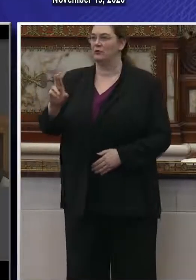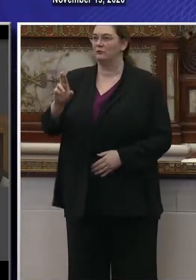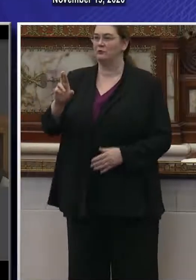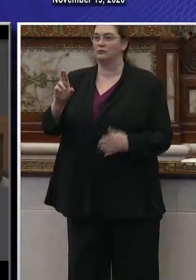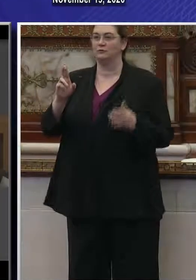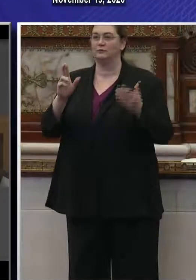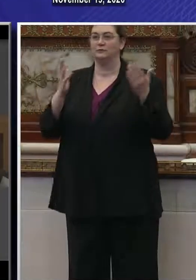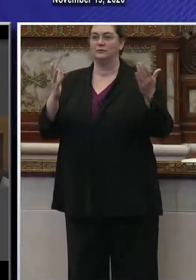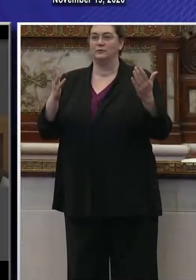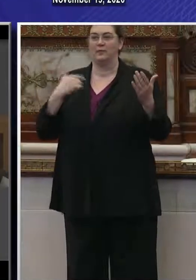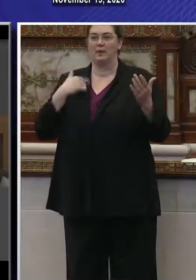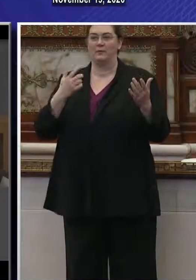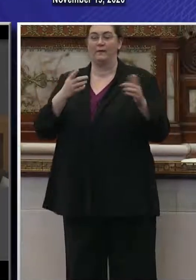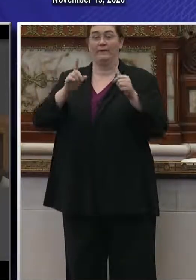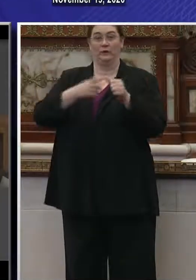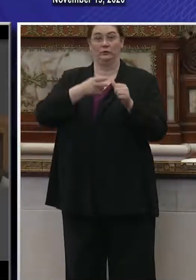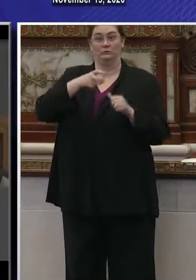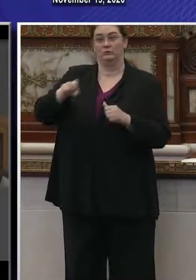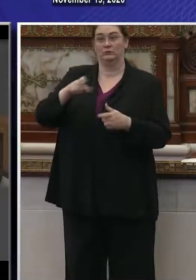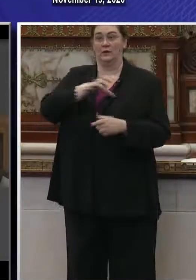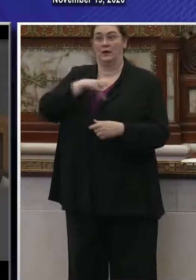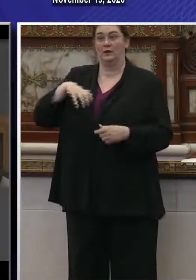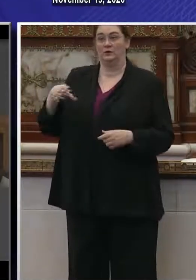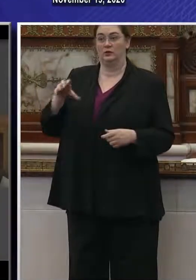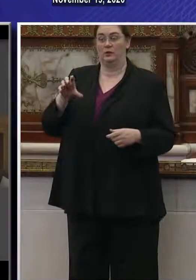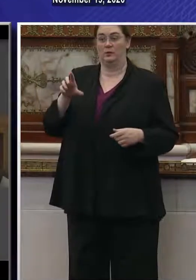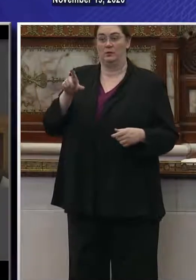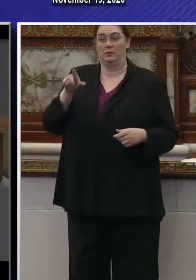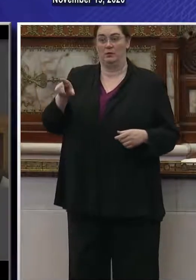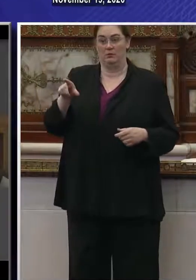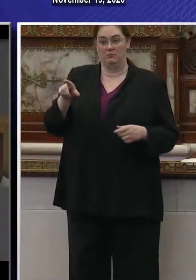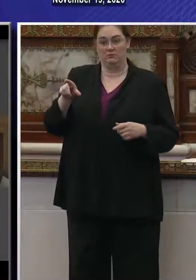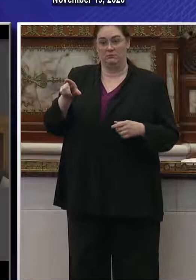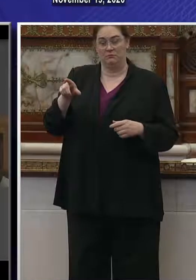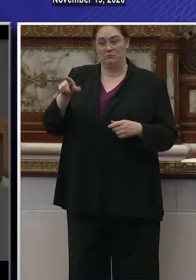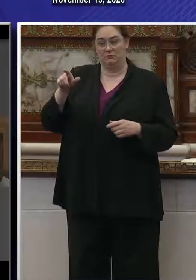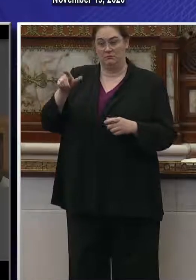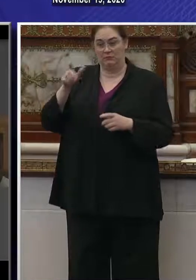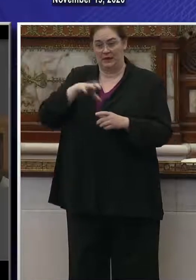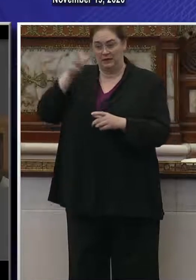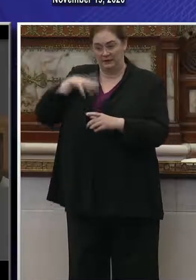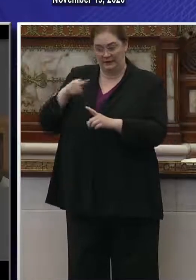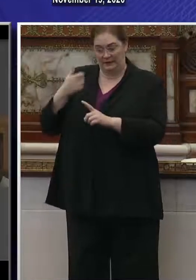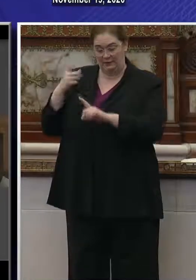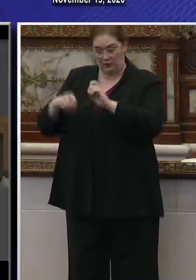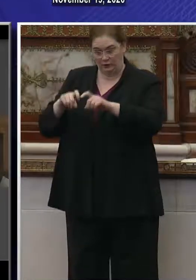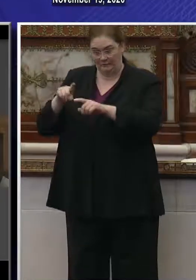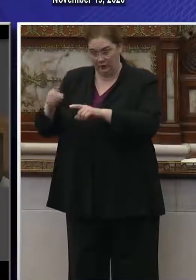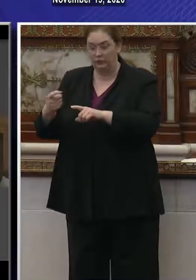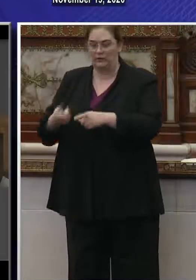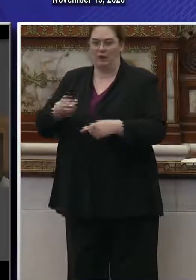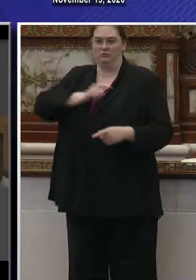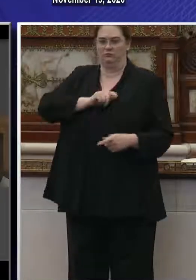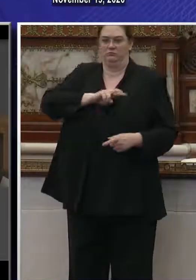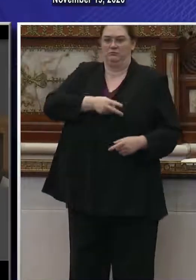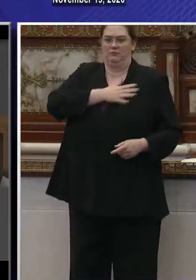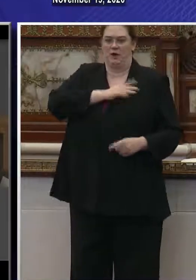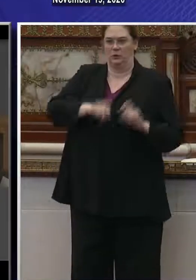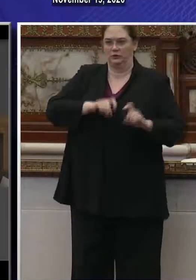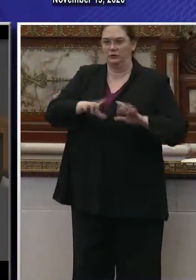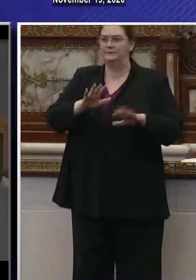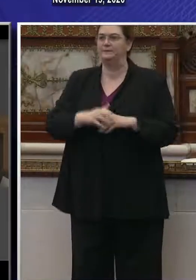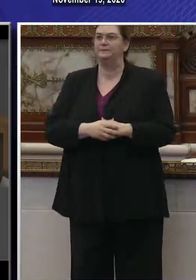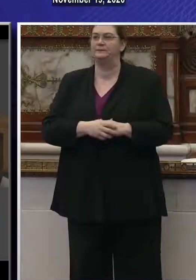Let me defer first to Councilman Heenan if he has questions, and I'll go after him with my